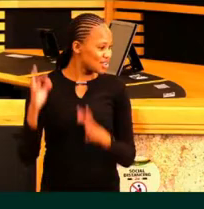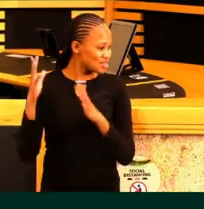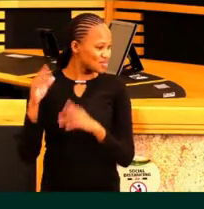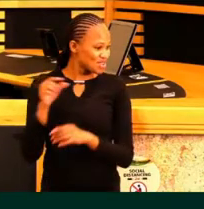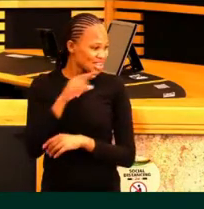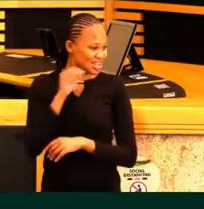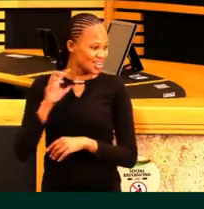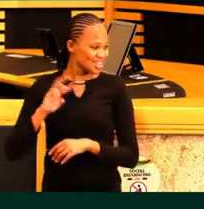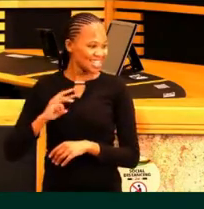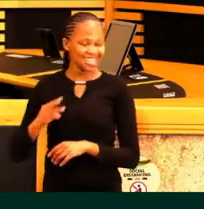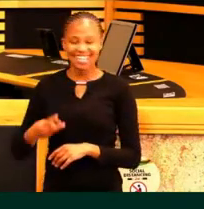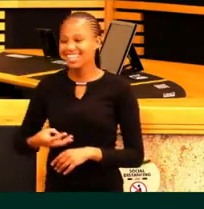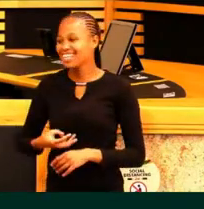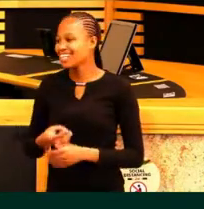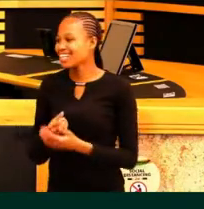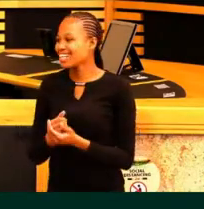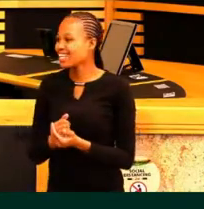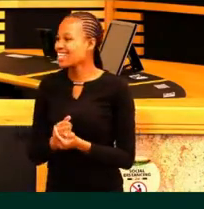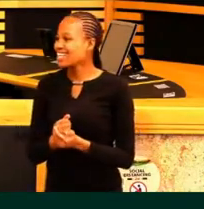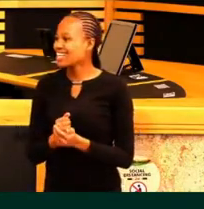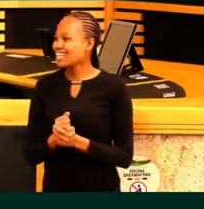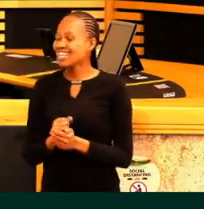three minutes